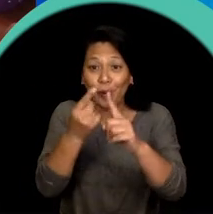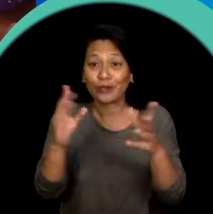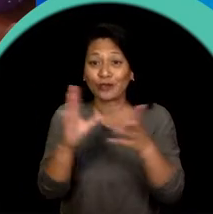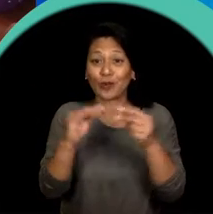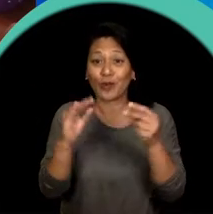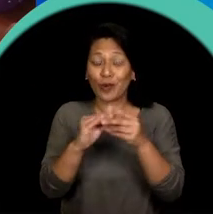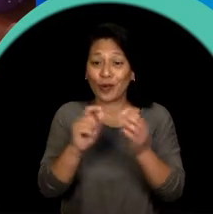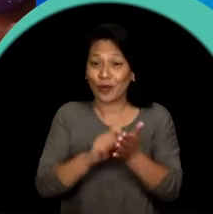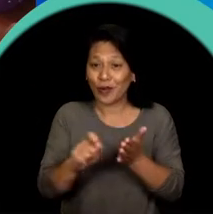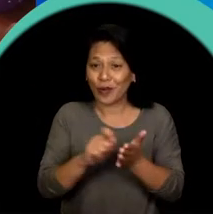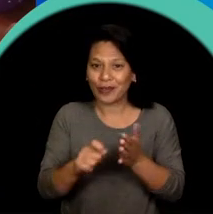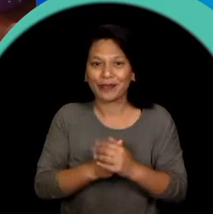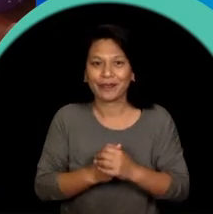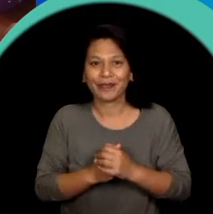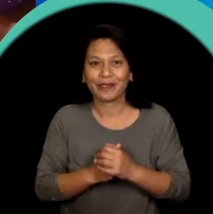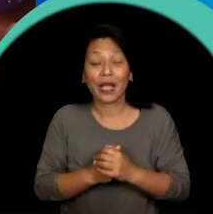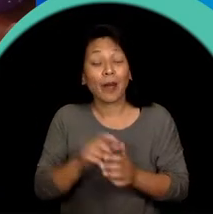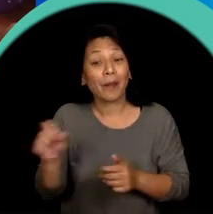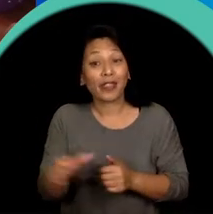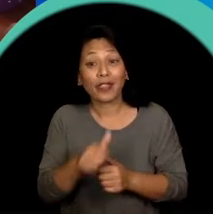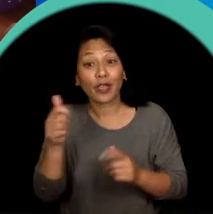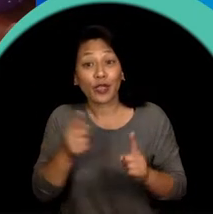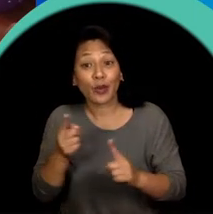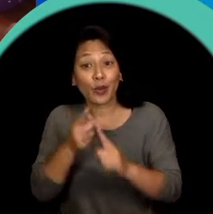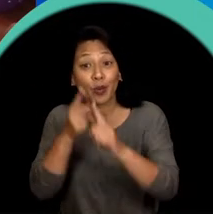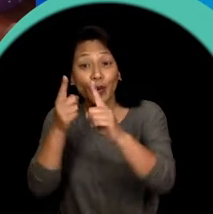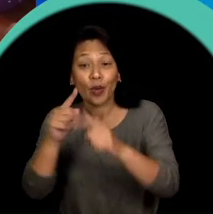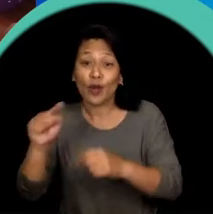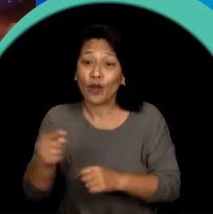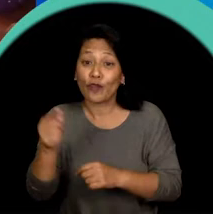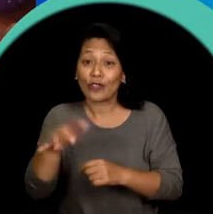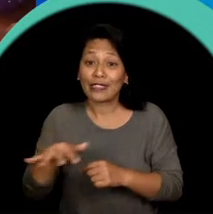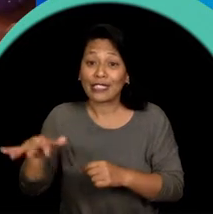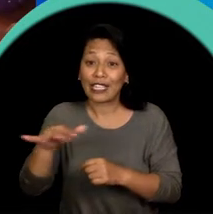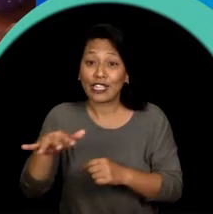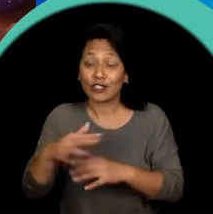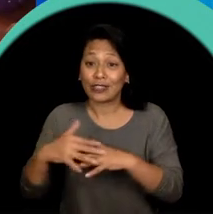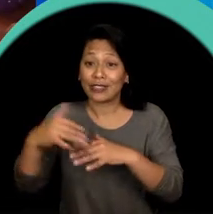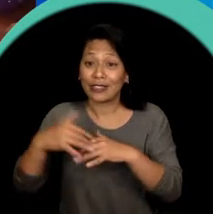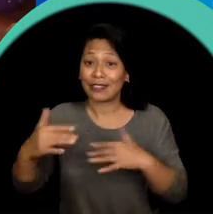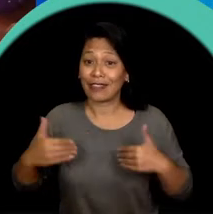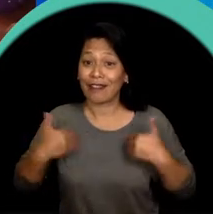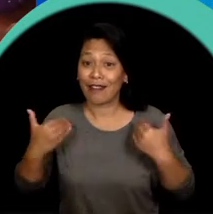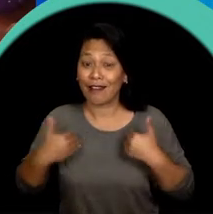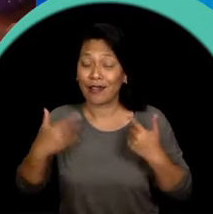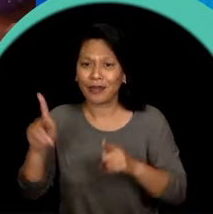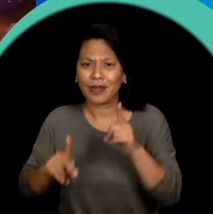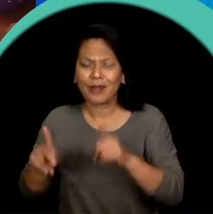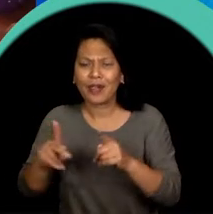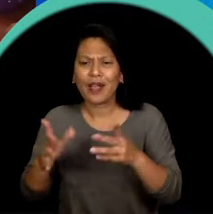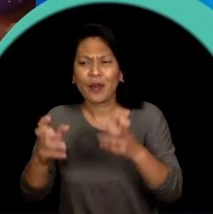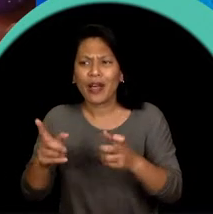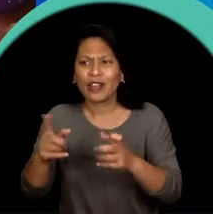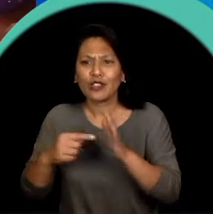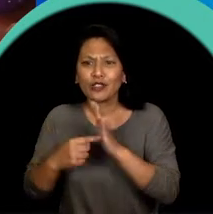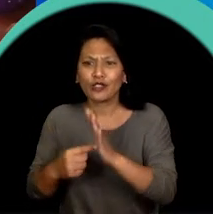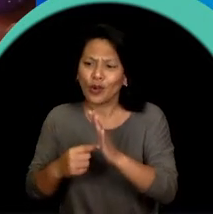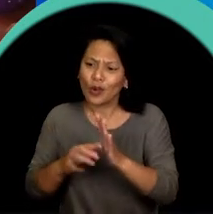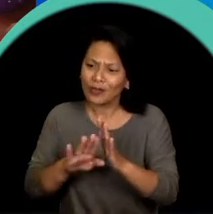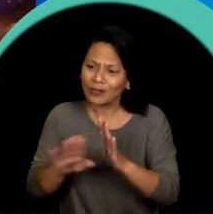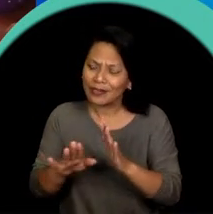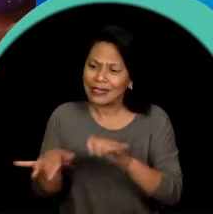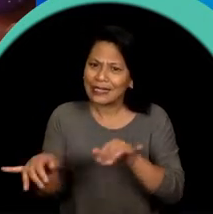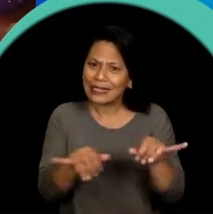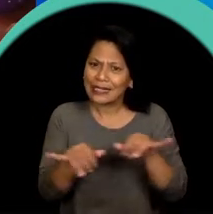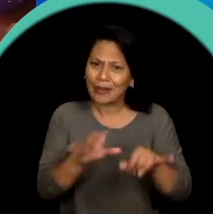hearts. And so that's one of the things I wanted to do with the Mighty Muskrats Mystery Series. The other thing I wanted to do was have First Nation young